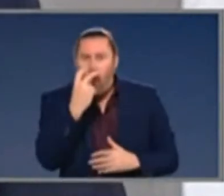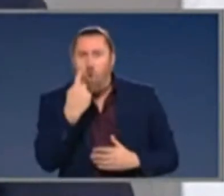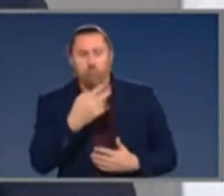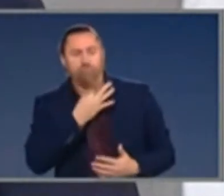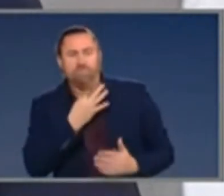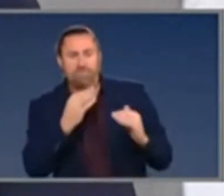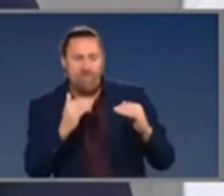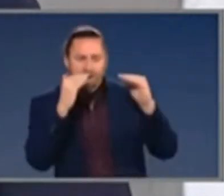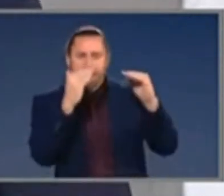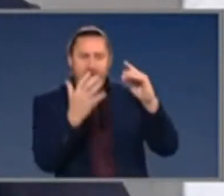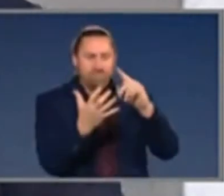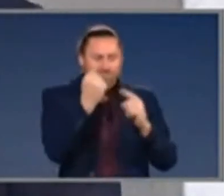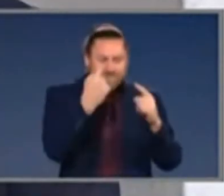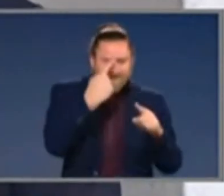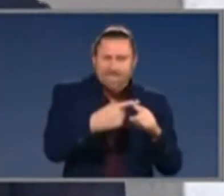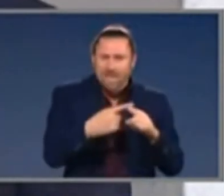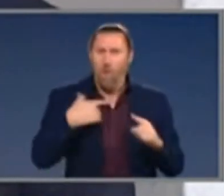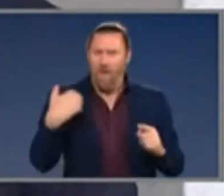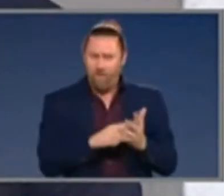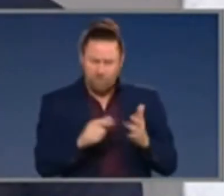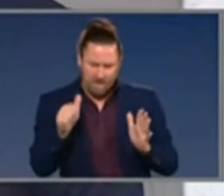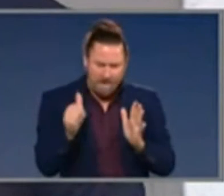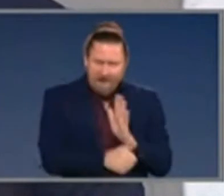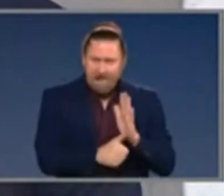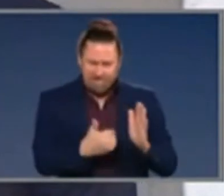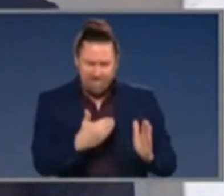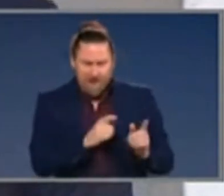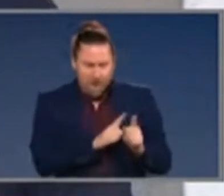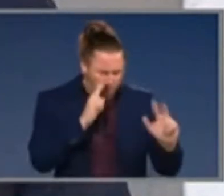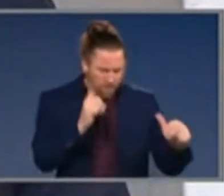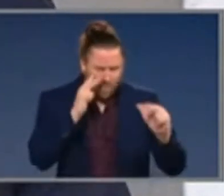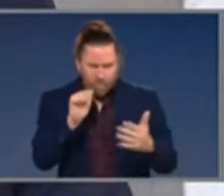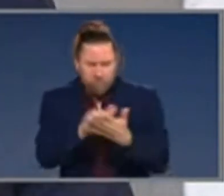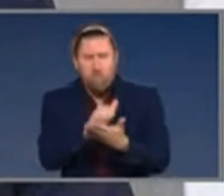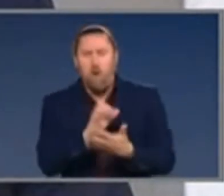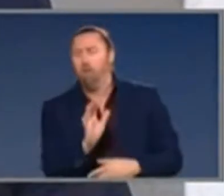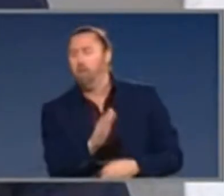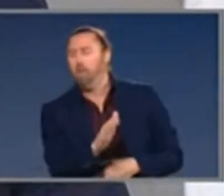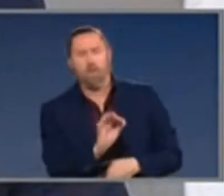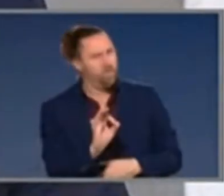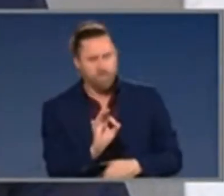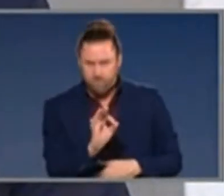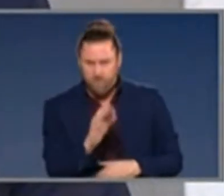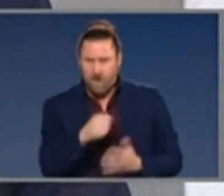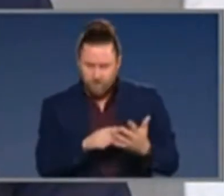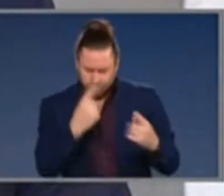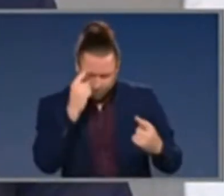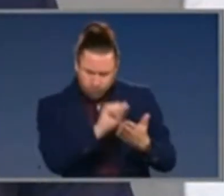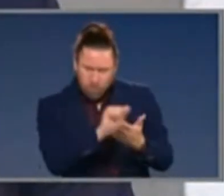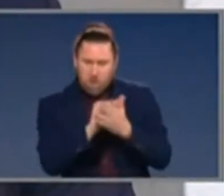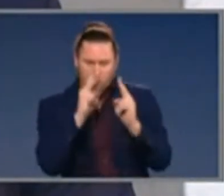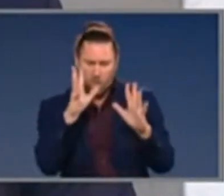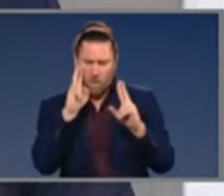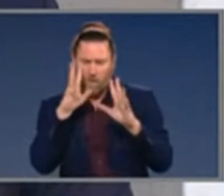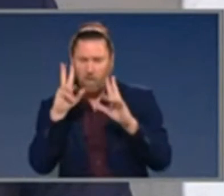community, and particularly the elderly. We should mark ourselves hard. And so we should be concerned about the distressing